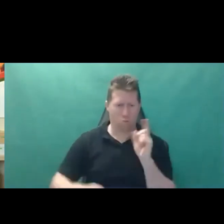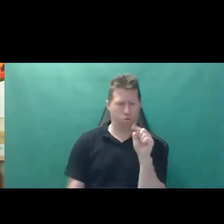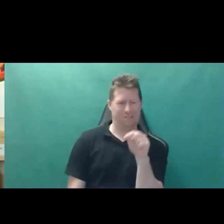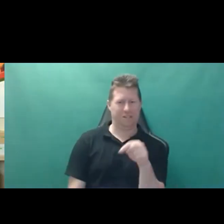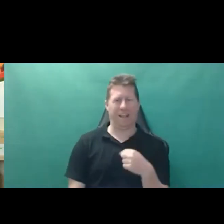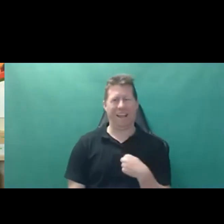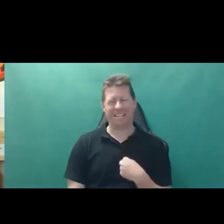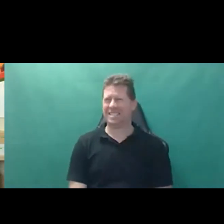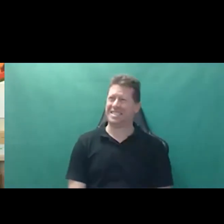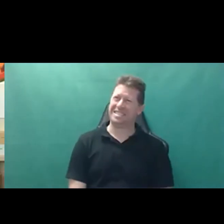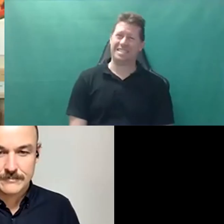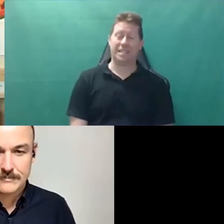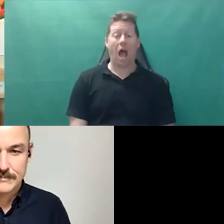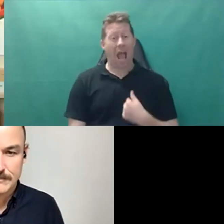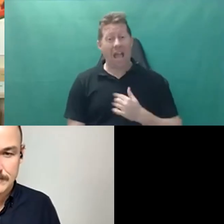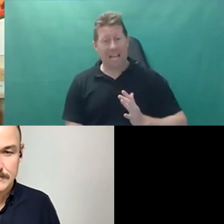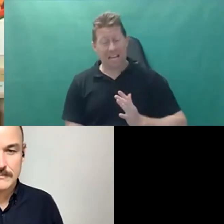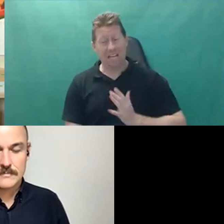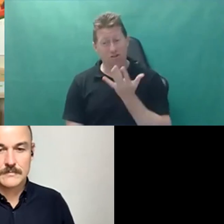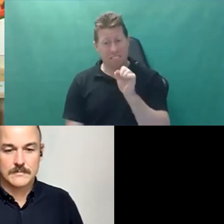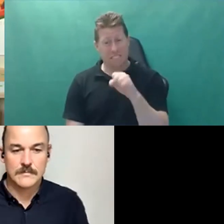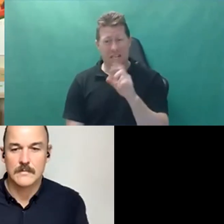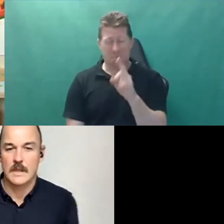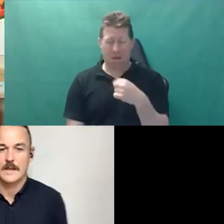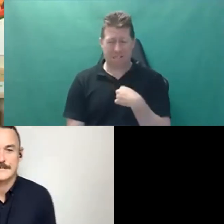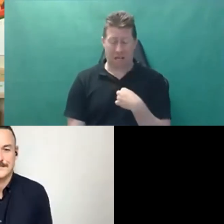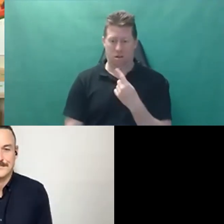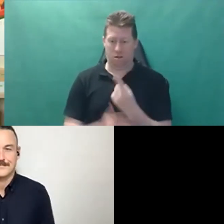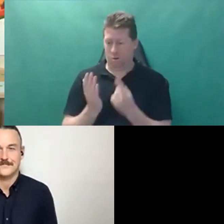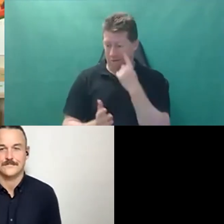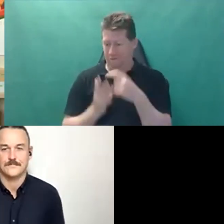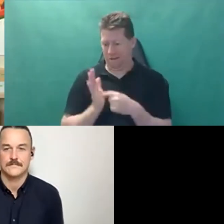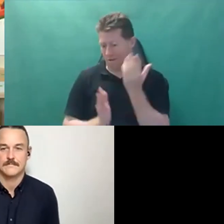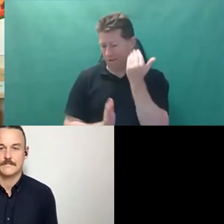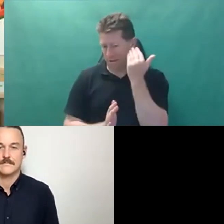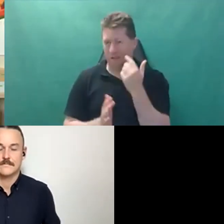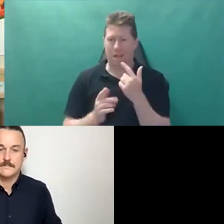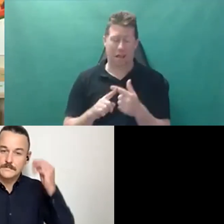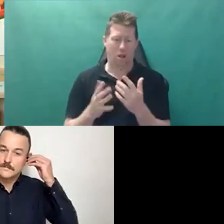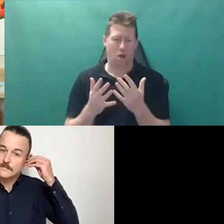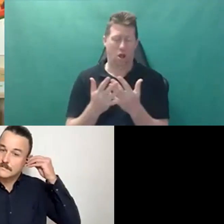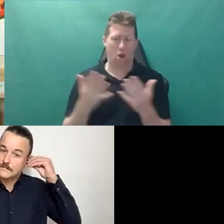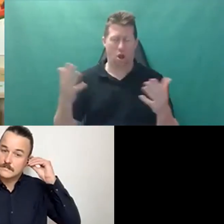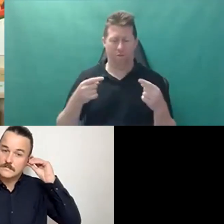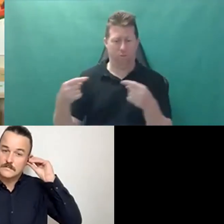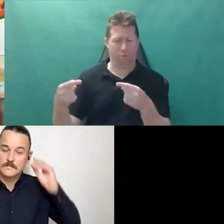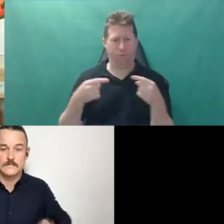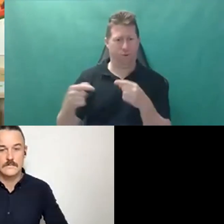is for me, it's, it's kind of interesting, but it's, I need, I've only just found out about it and there's a lot of, you know, a lot of conflict.